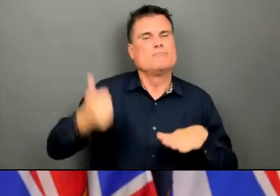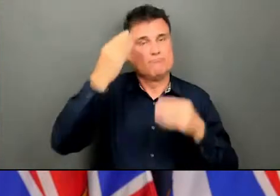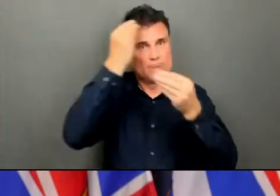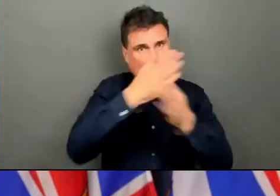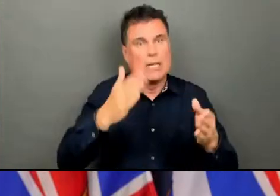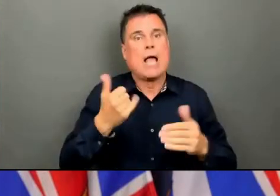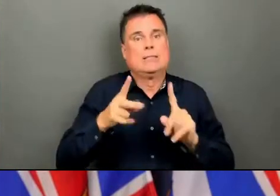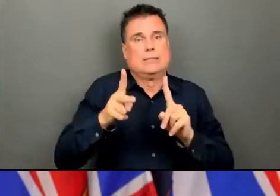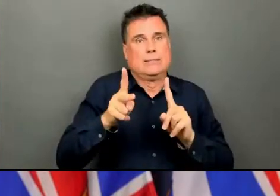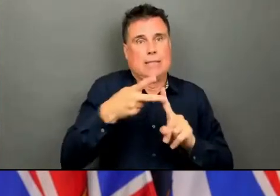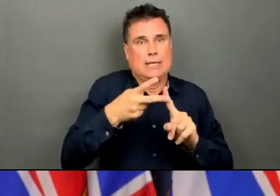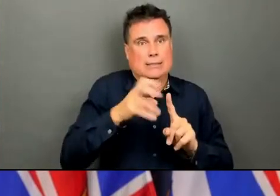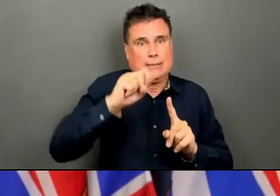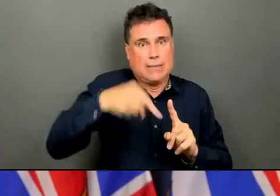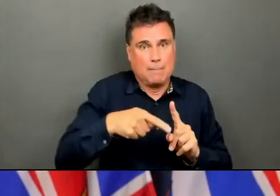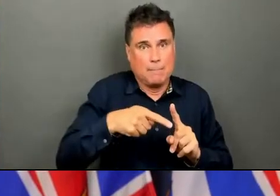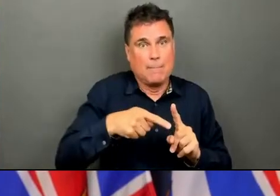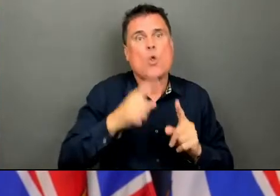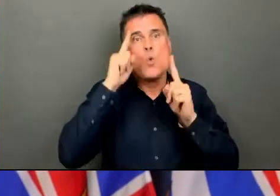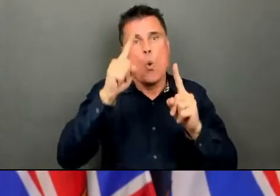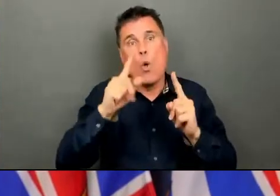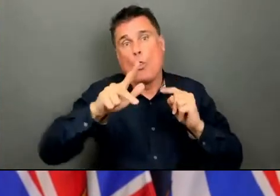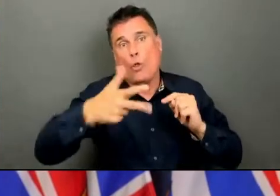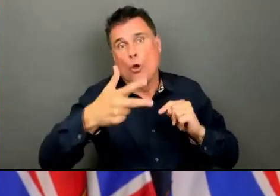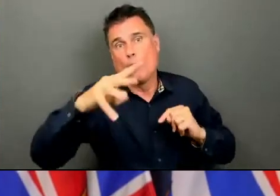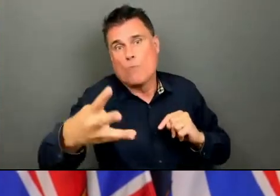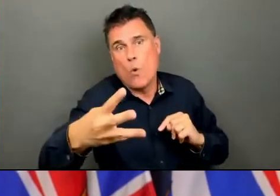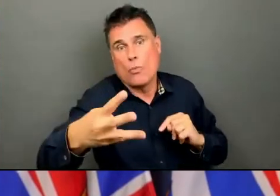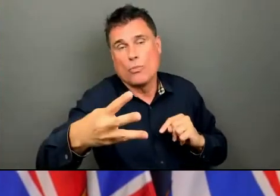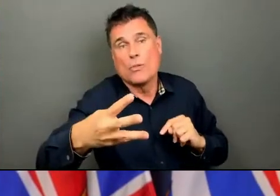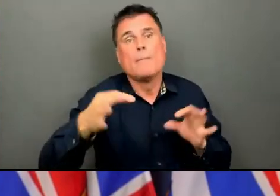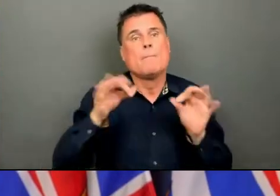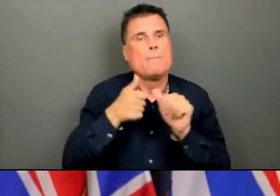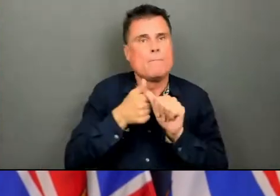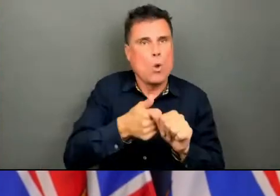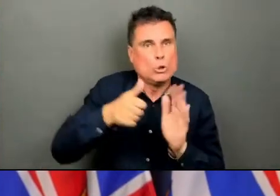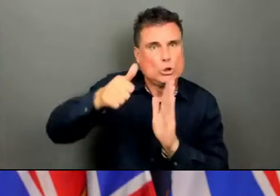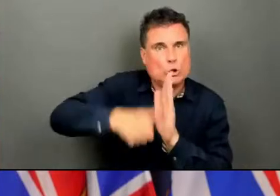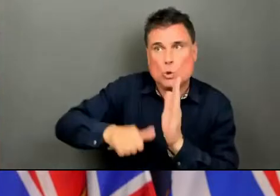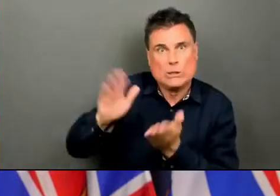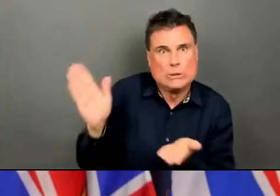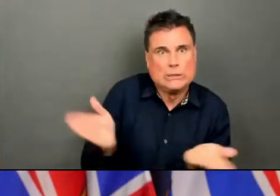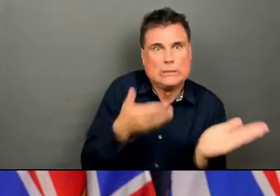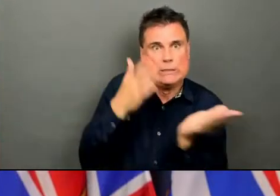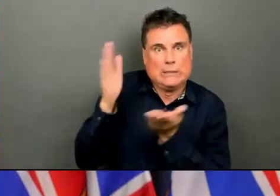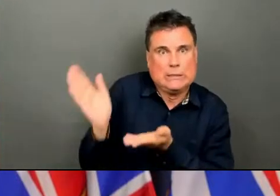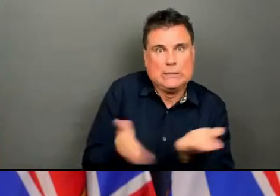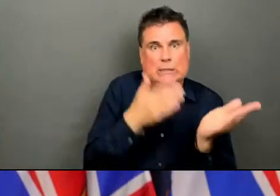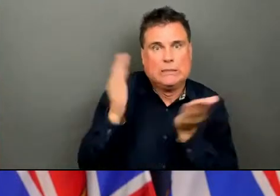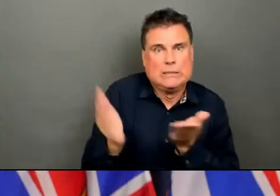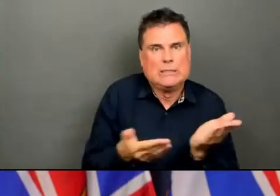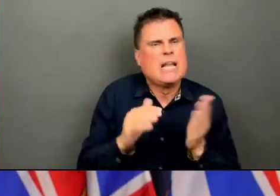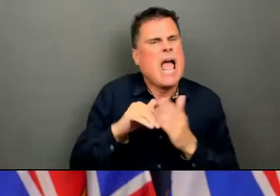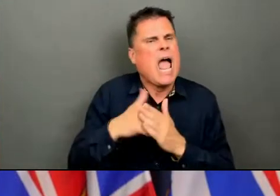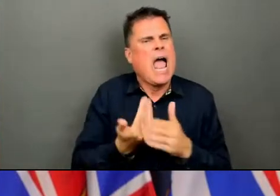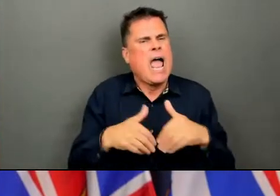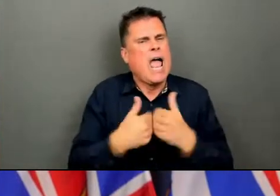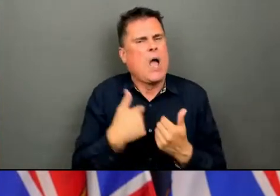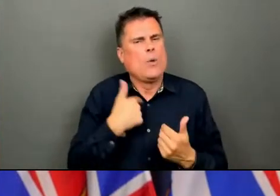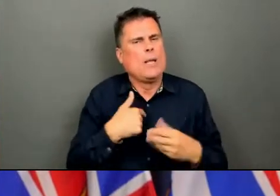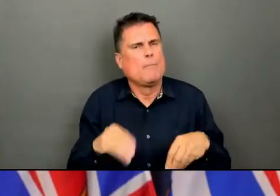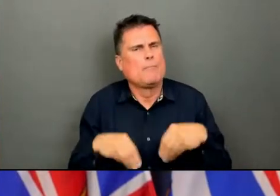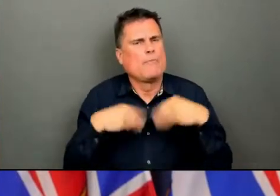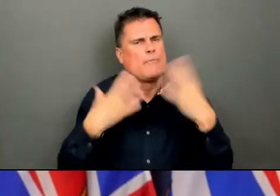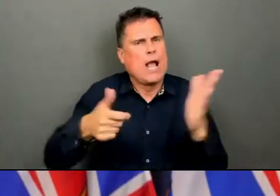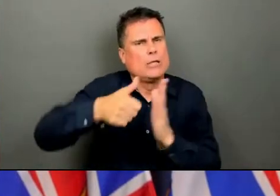together, and our progress in getting patients their surgeries that were postponed and fundamentally changing the way we deliver surgeries in BC are each